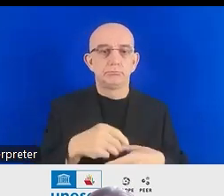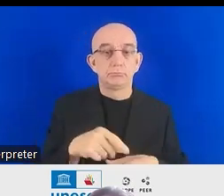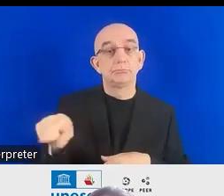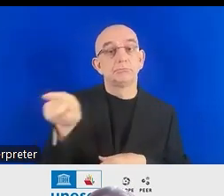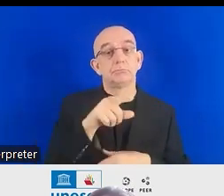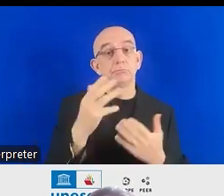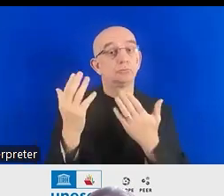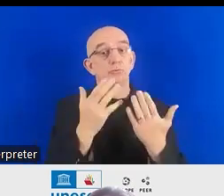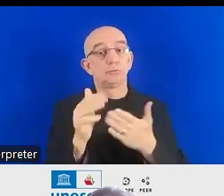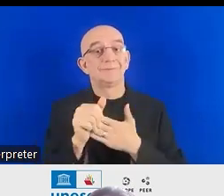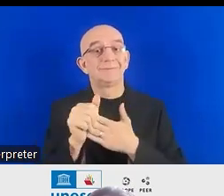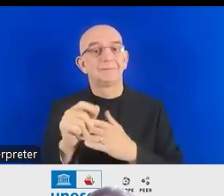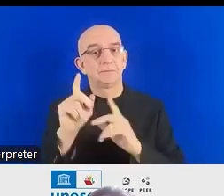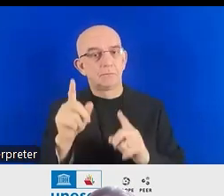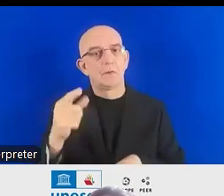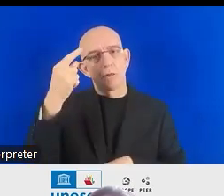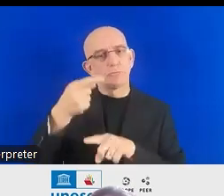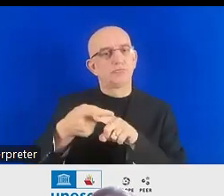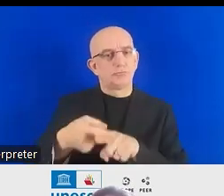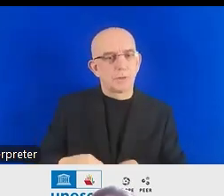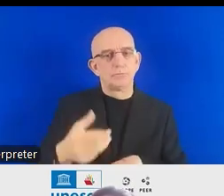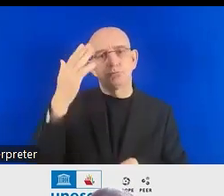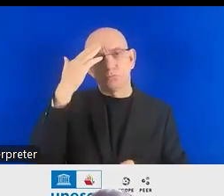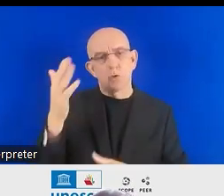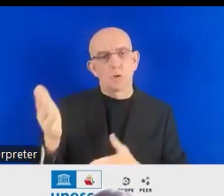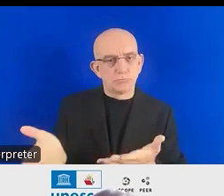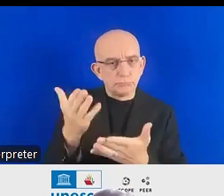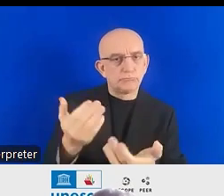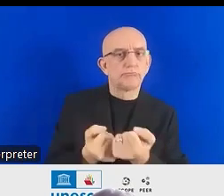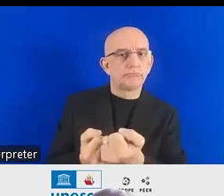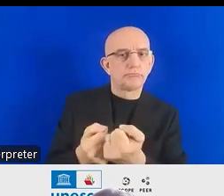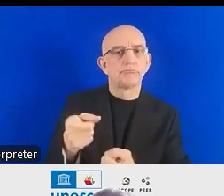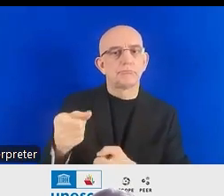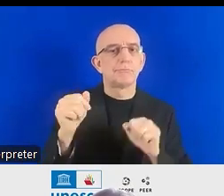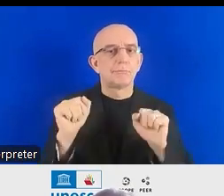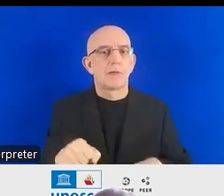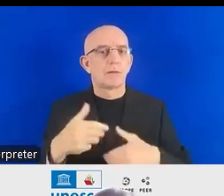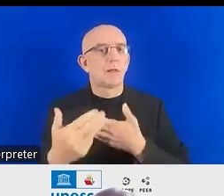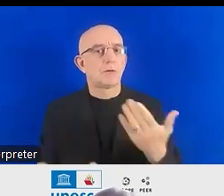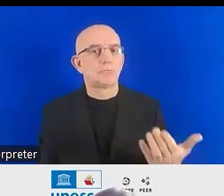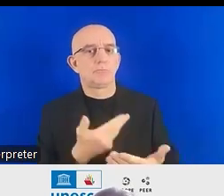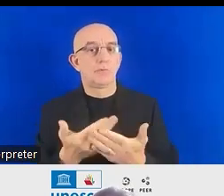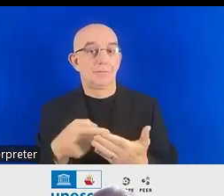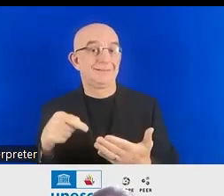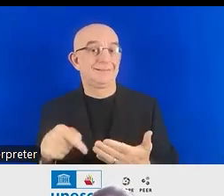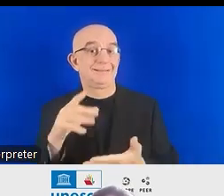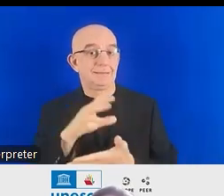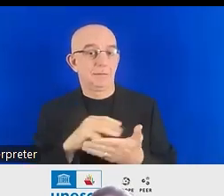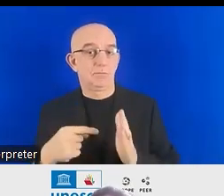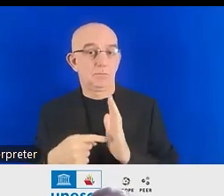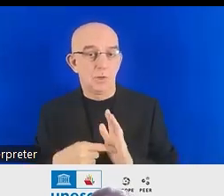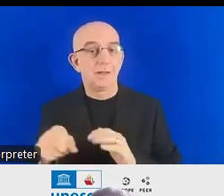opportunity to take decision and to there are talking about data and evidence, there are